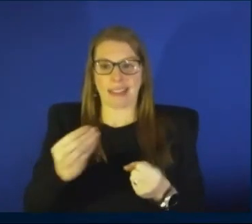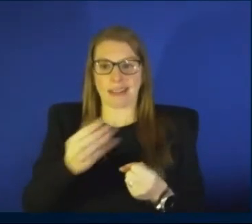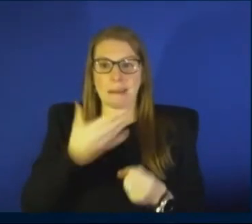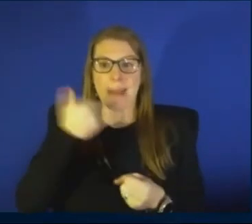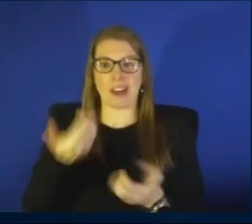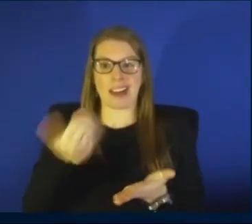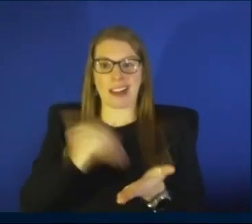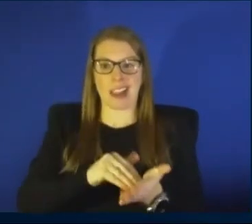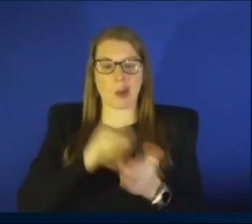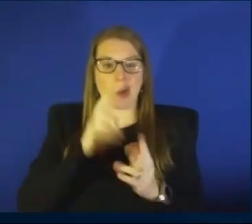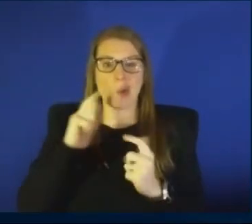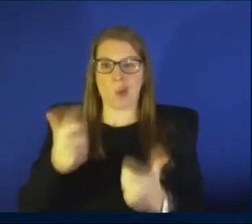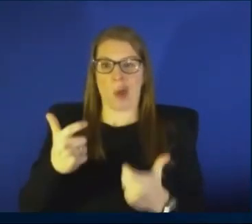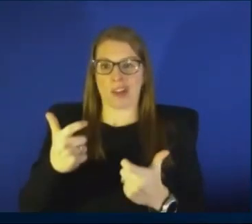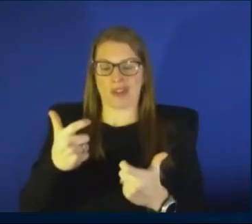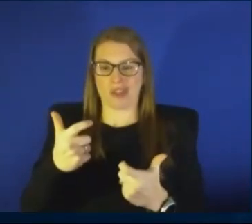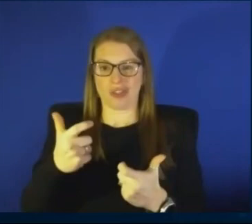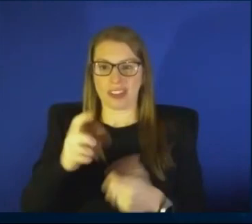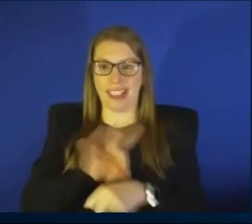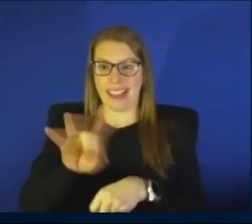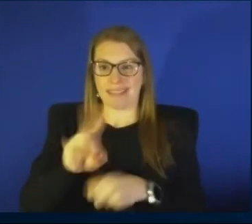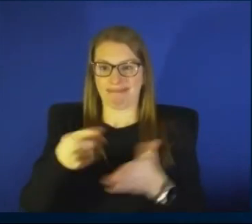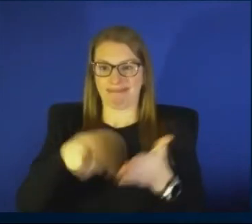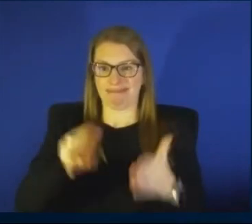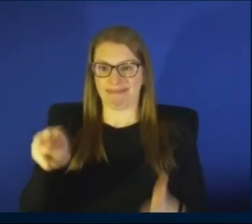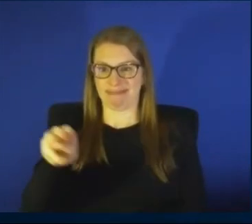social media platforms.